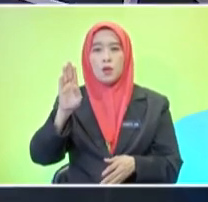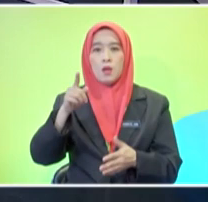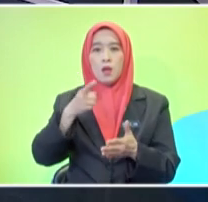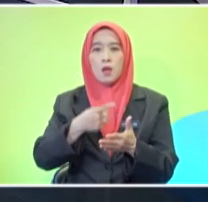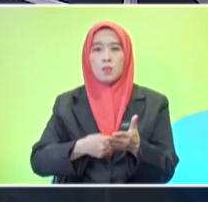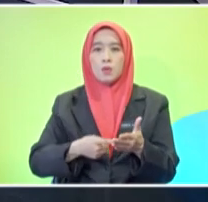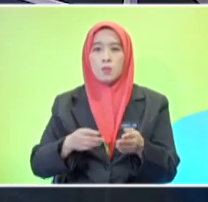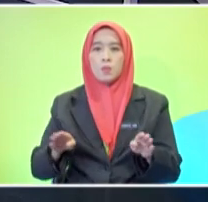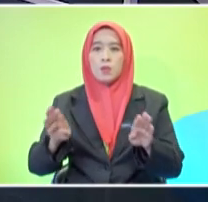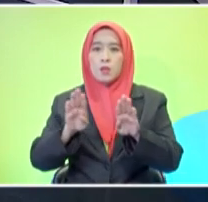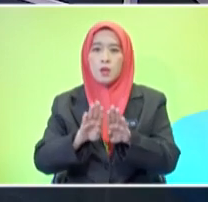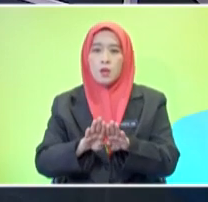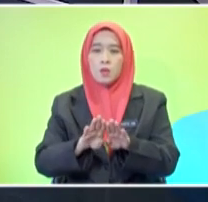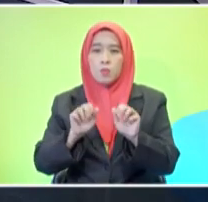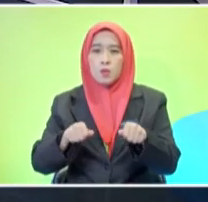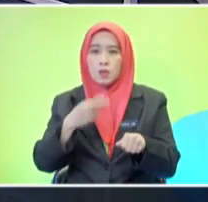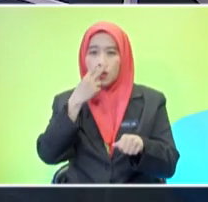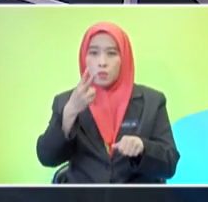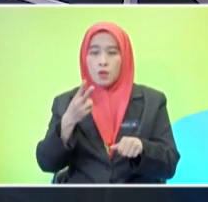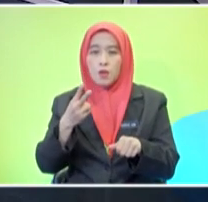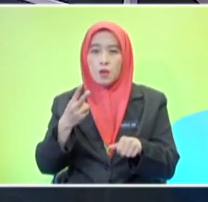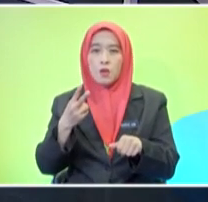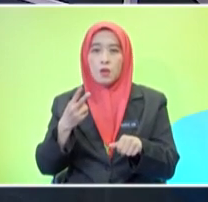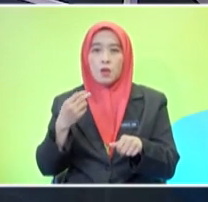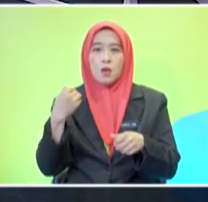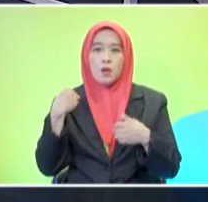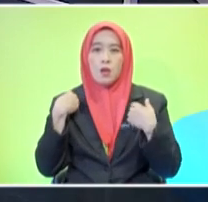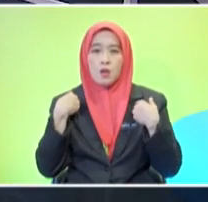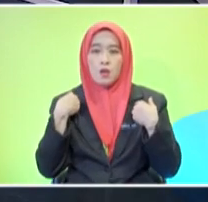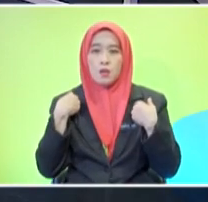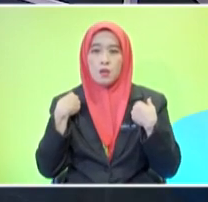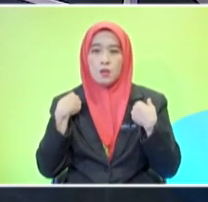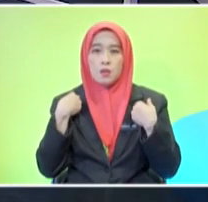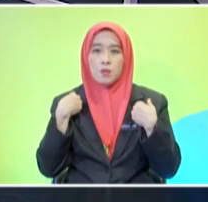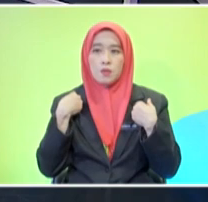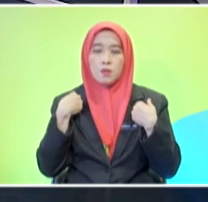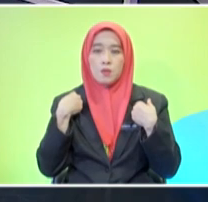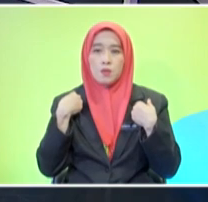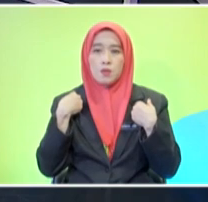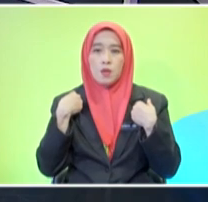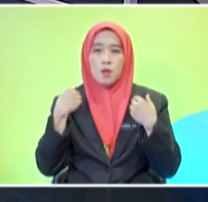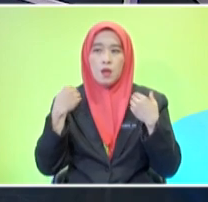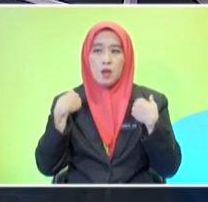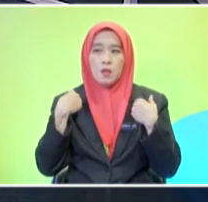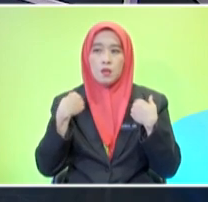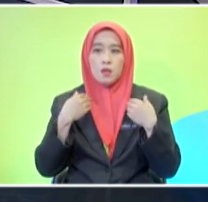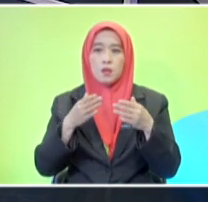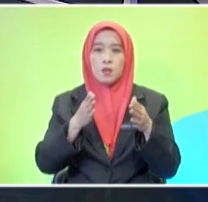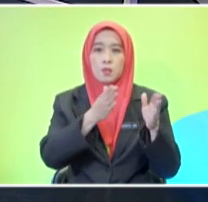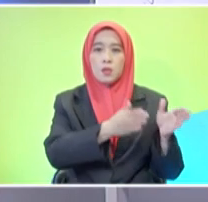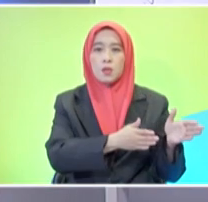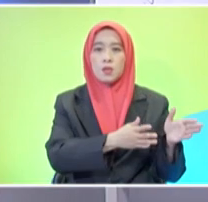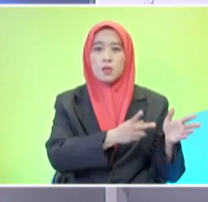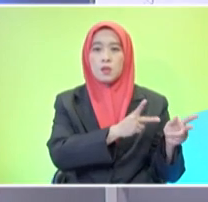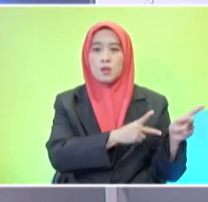almost similar, Mr. Q, but I'm guessing for the plant on the left side, it's going